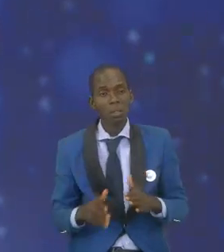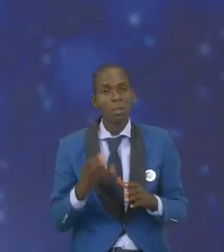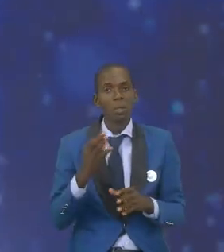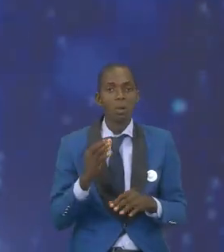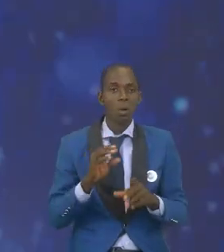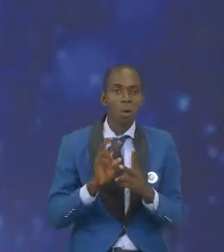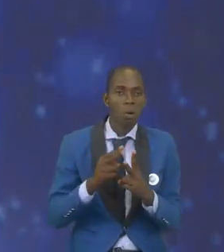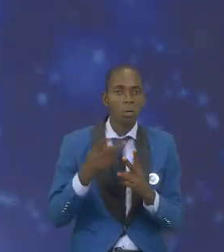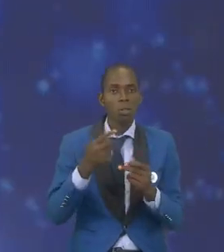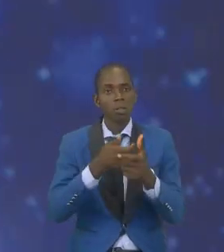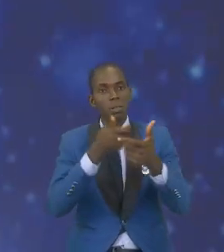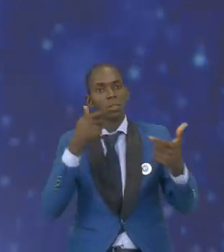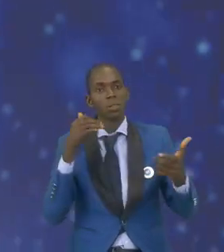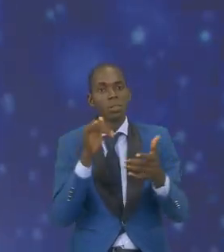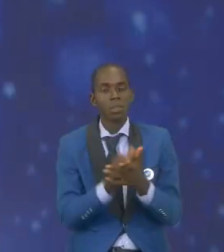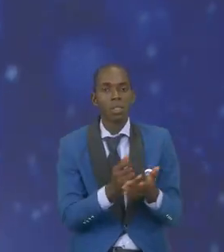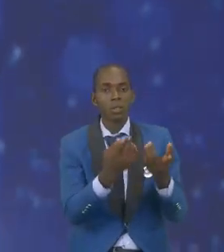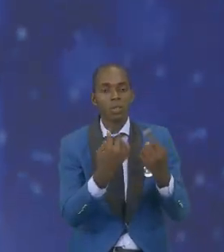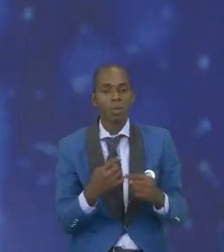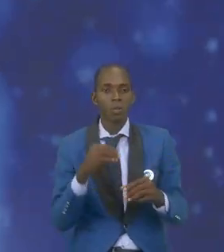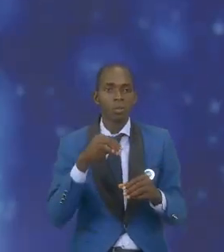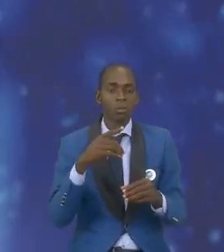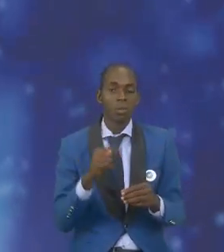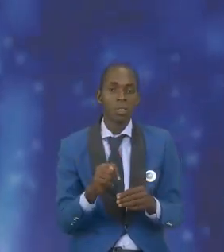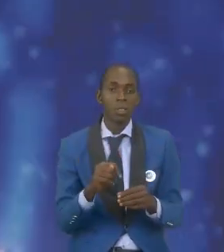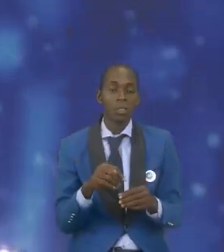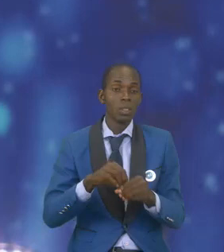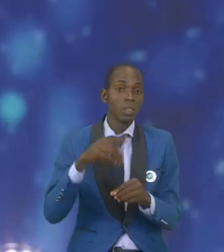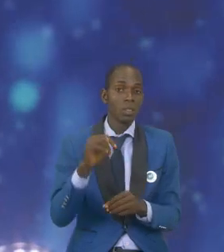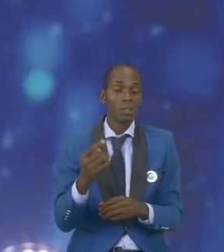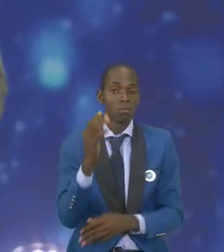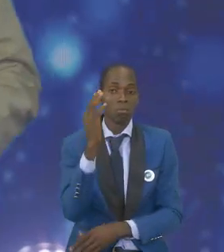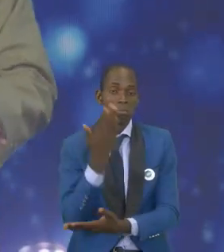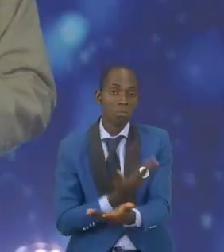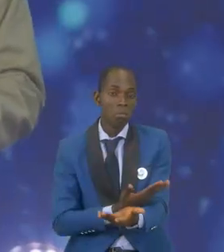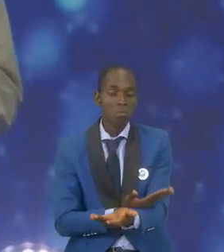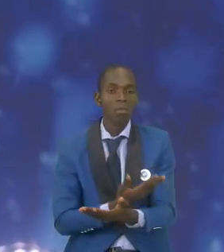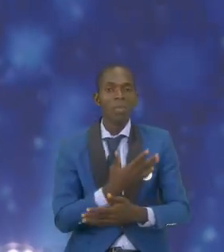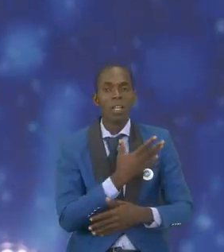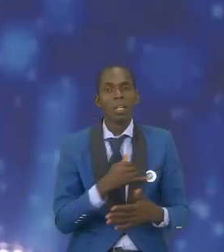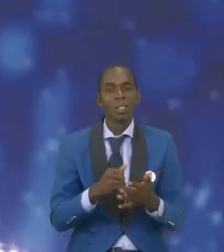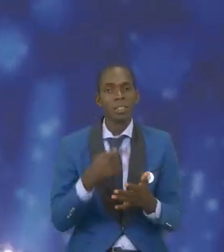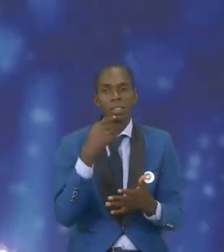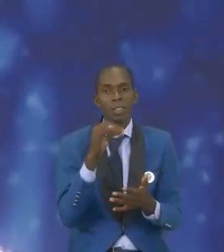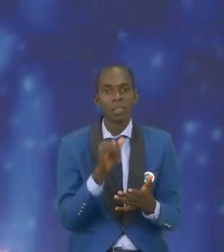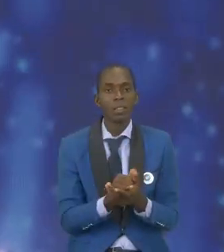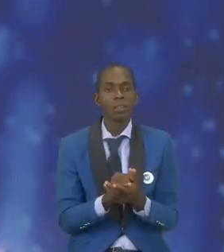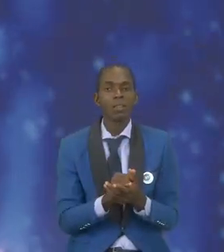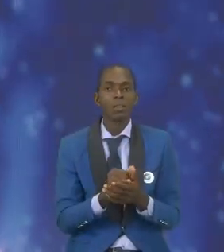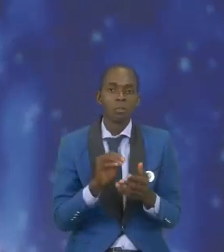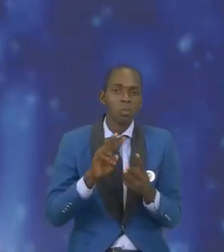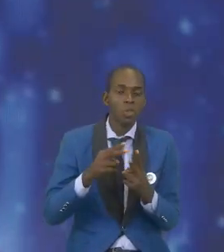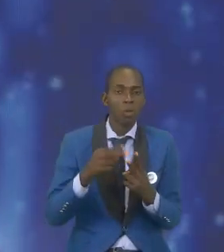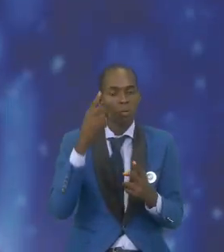arrow, for the arrow that flieth by day. Then in verse 6, it tells us, it says, nor for the pestilence